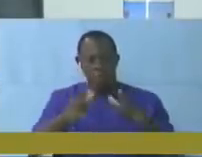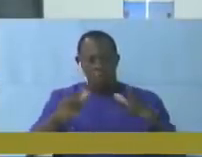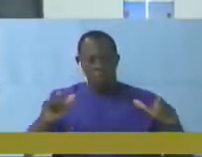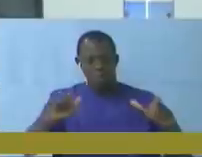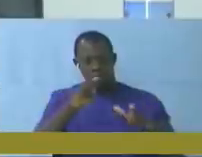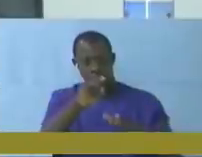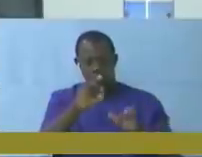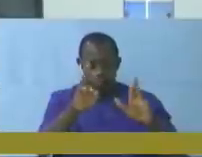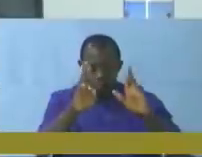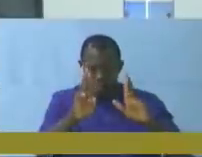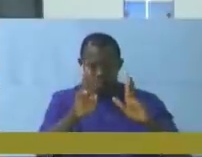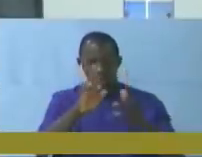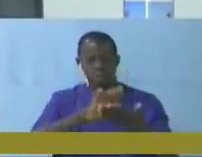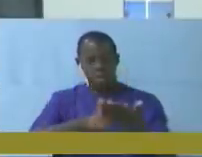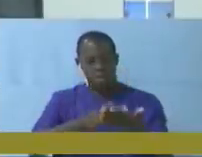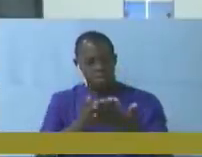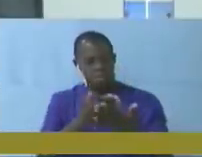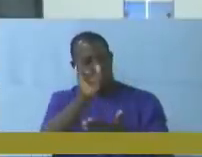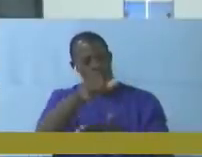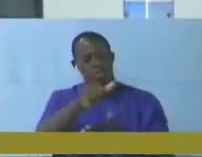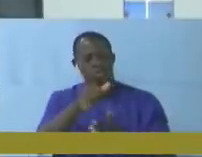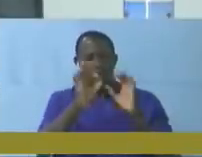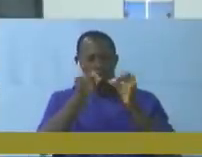interpreted into.